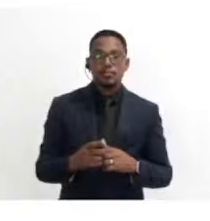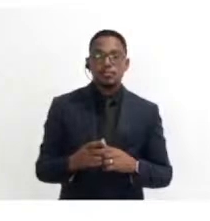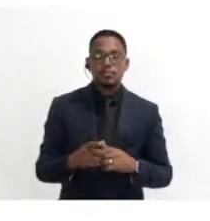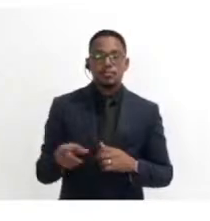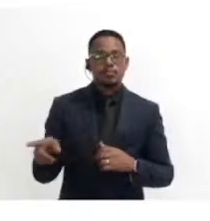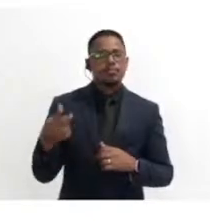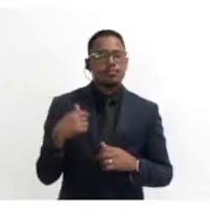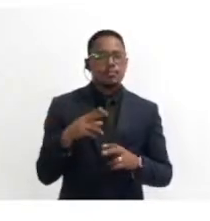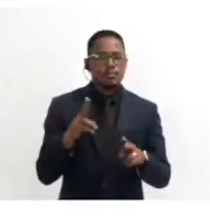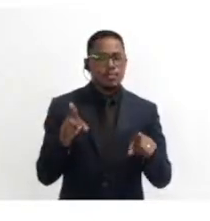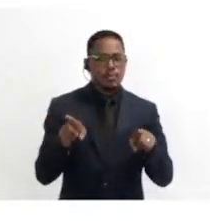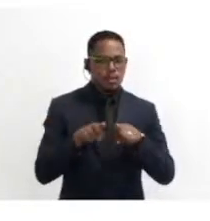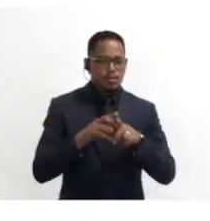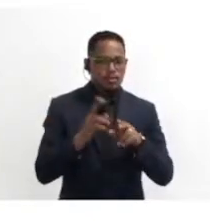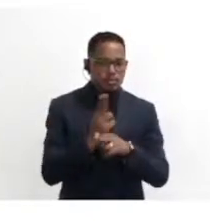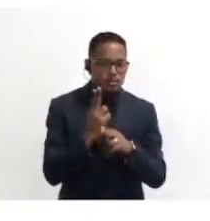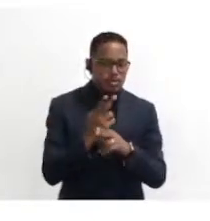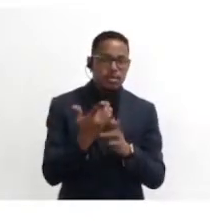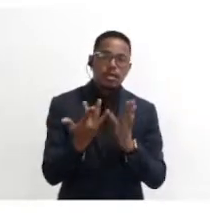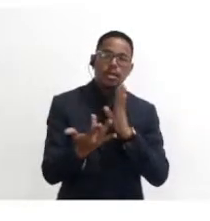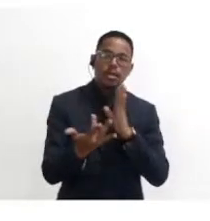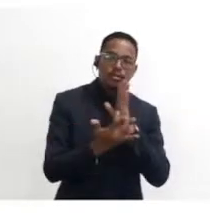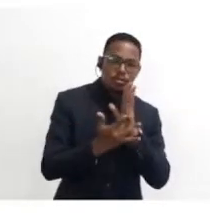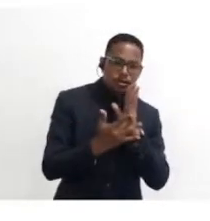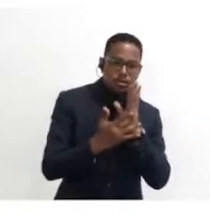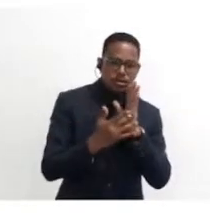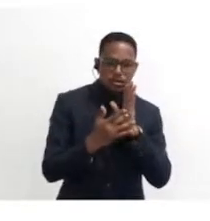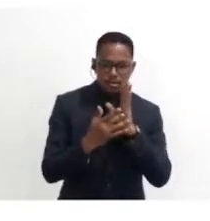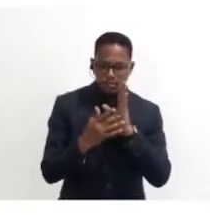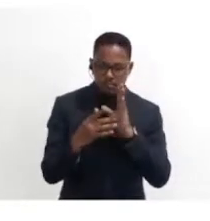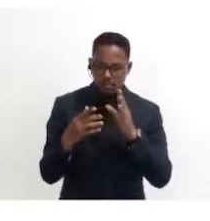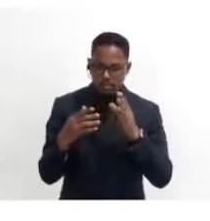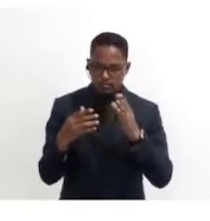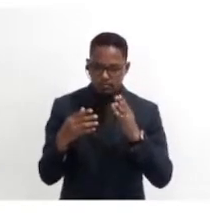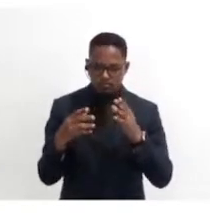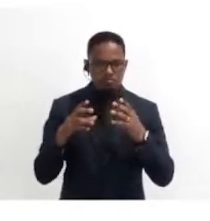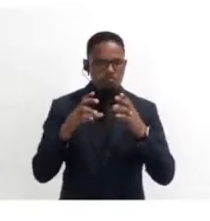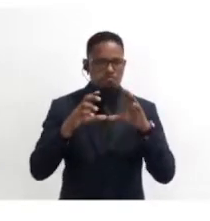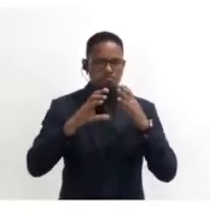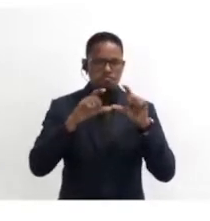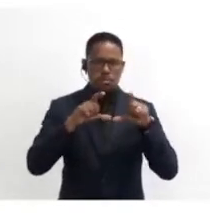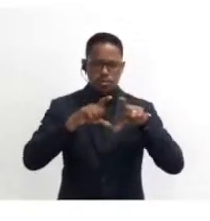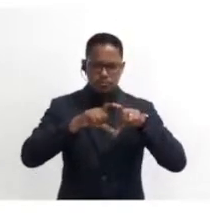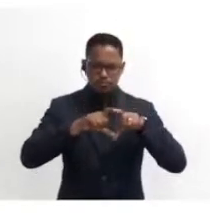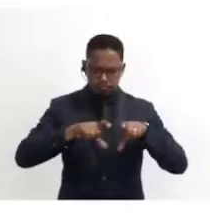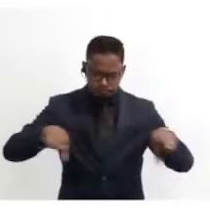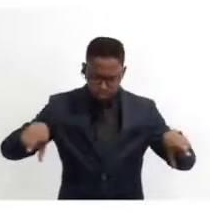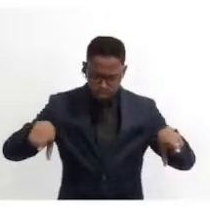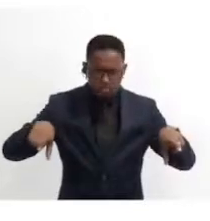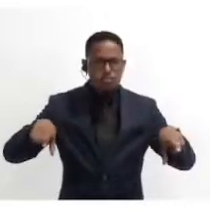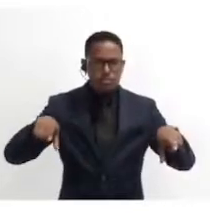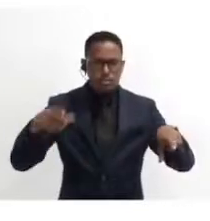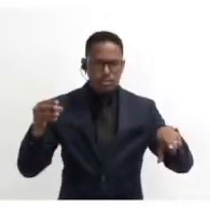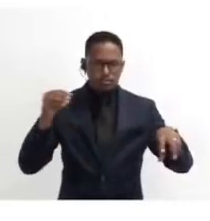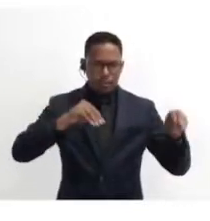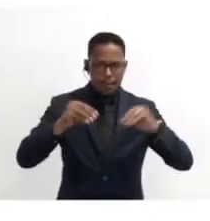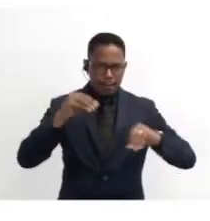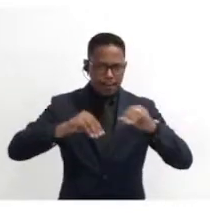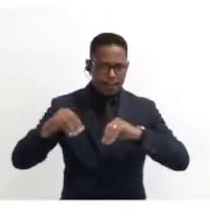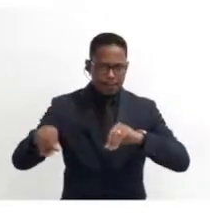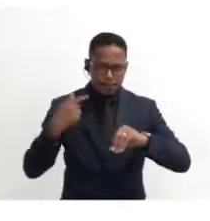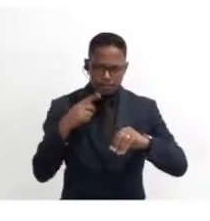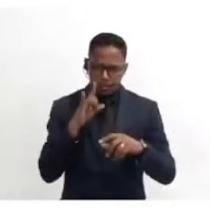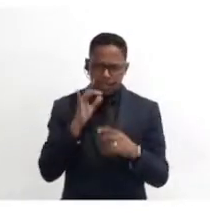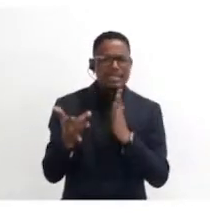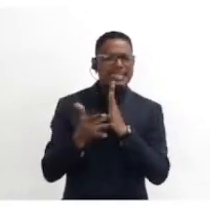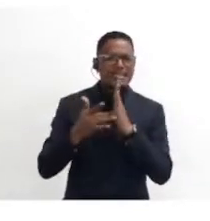a printed circuit board because essentially, as I was saying, it's the same technology as in printed circuit boards. So this is what I would